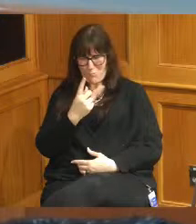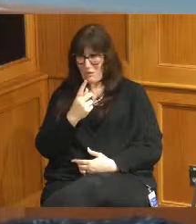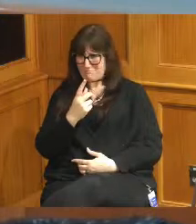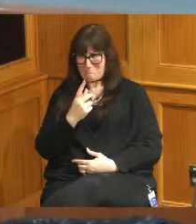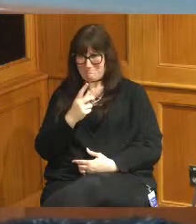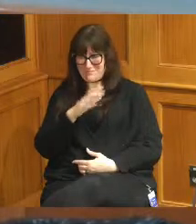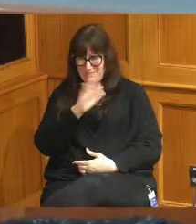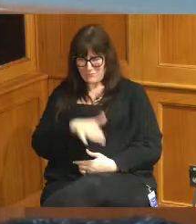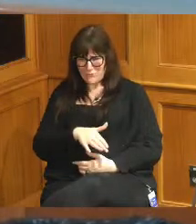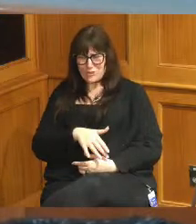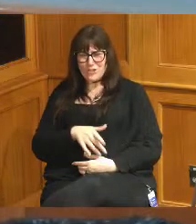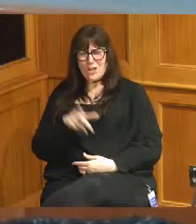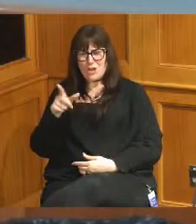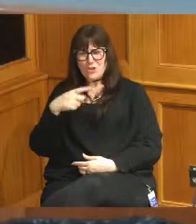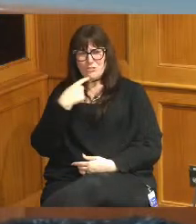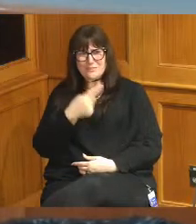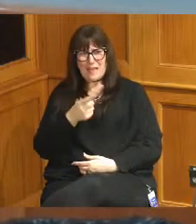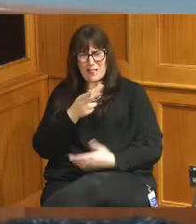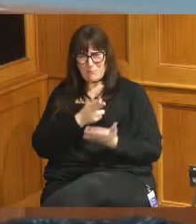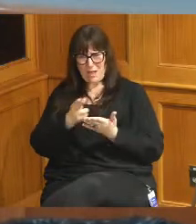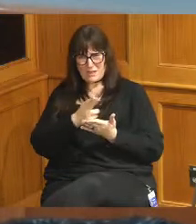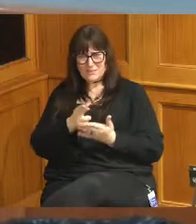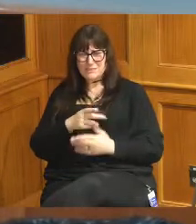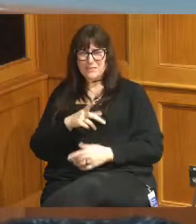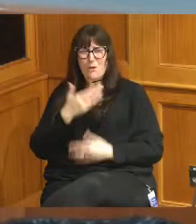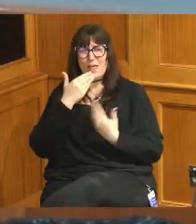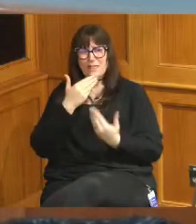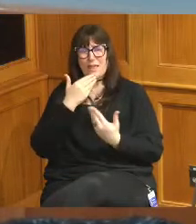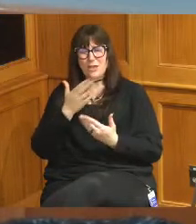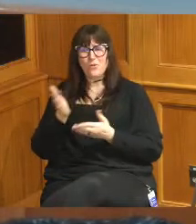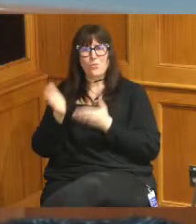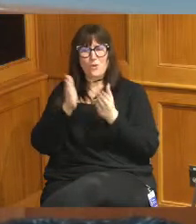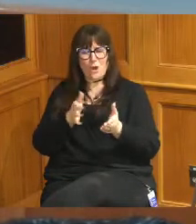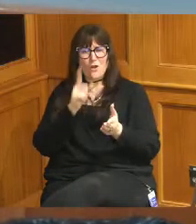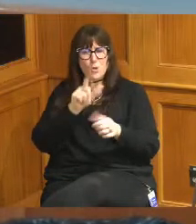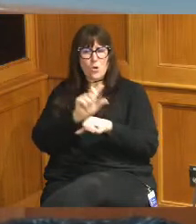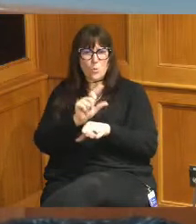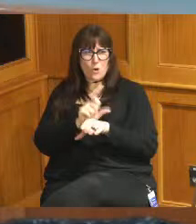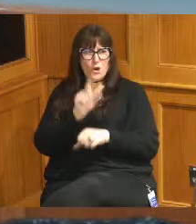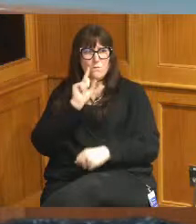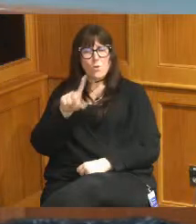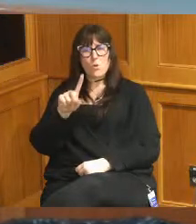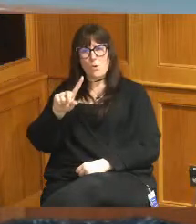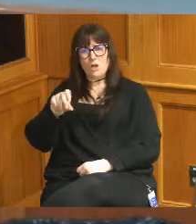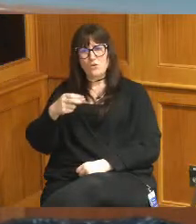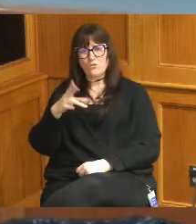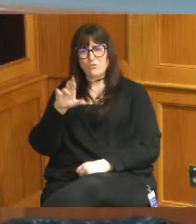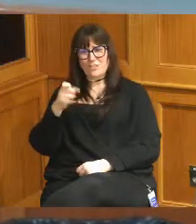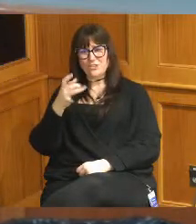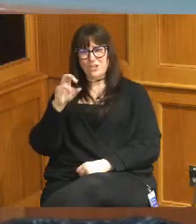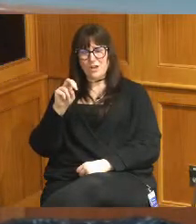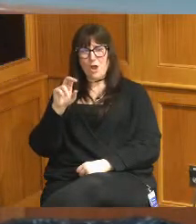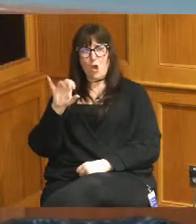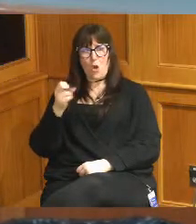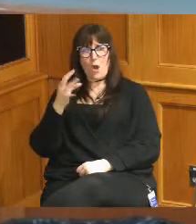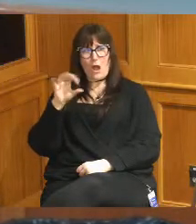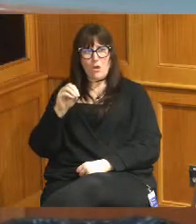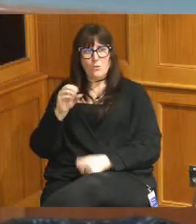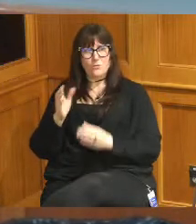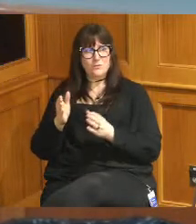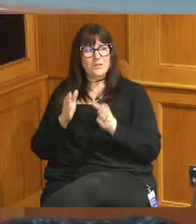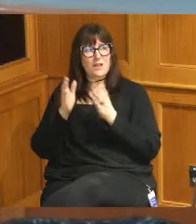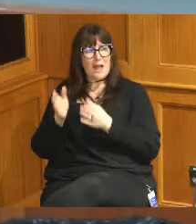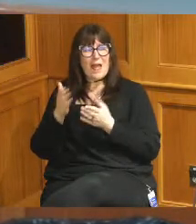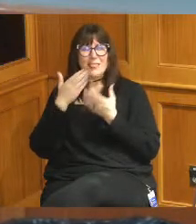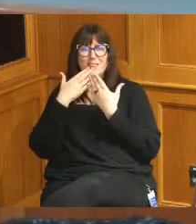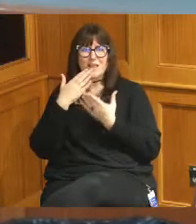TI is. I thank you, President Driehaus, for all your wonderful work going back and forth Columbus for the One Region Ohio. Last but not least, Alicia Reese, I appreciate you. I